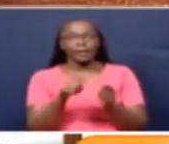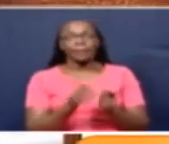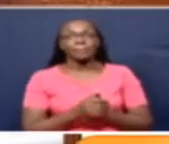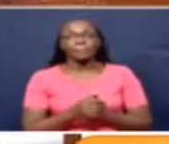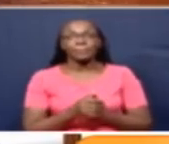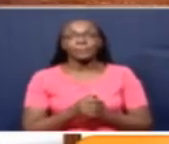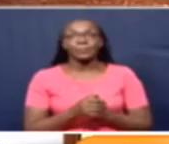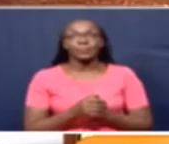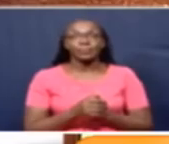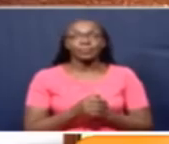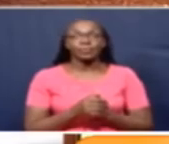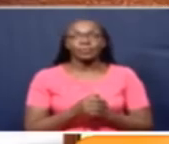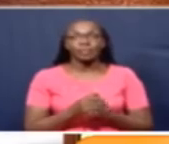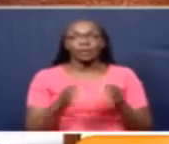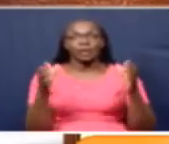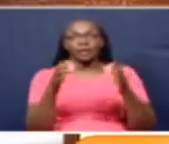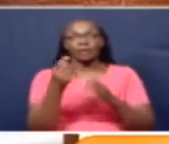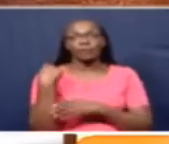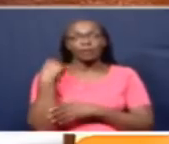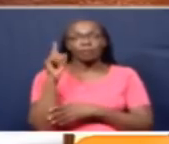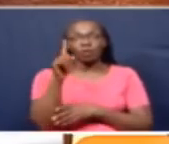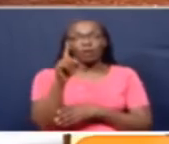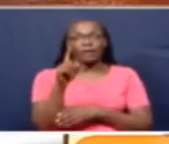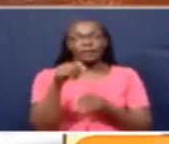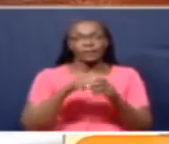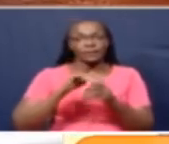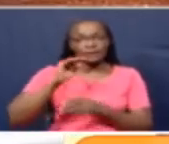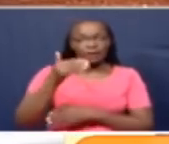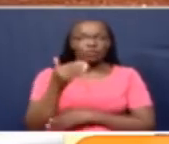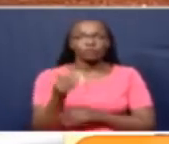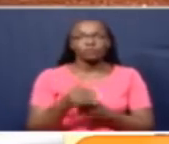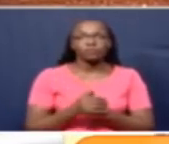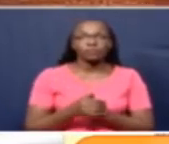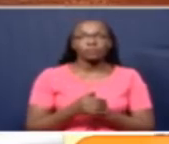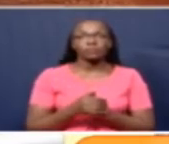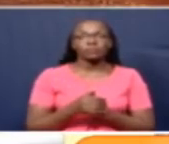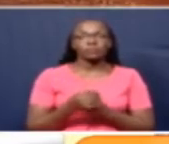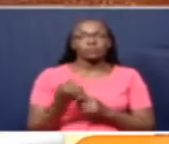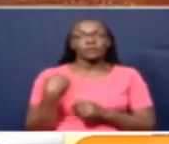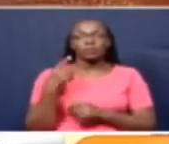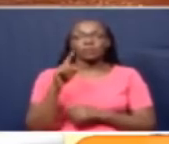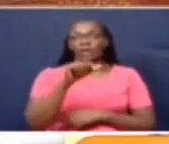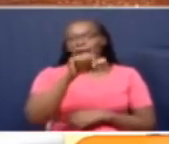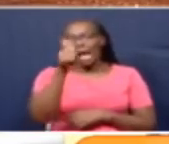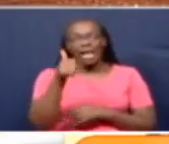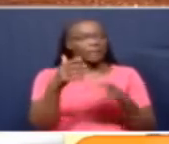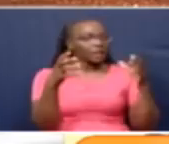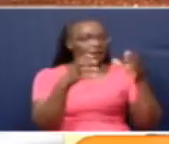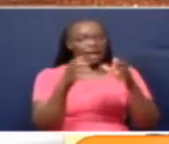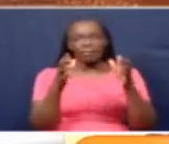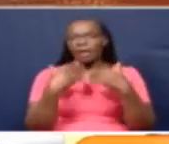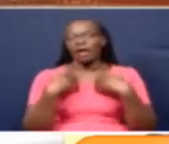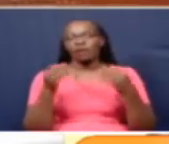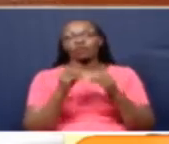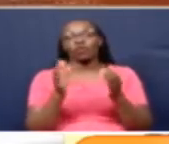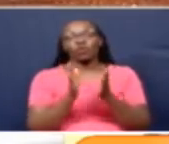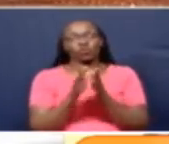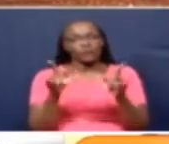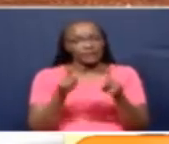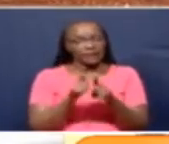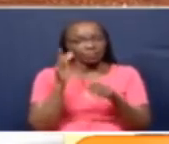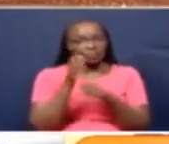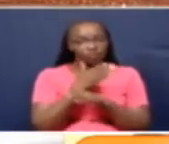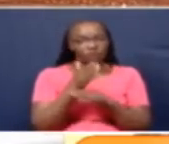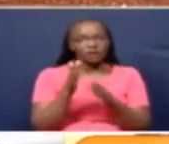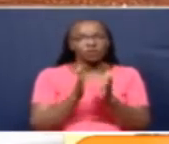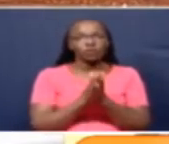Club was the number one club in town. The place to be. Yeah. Number one. There's no other club with that kind of music and a host like